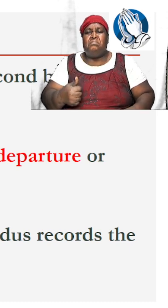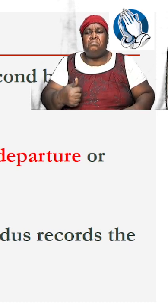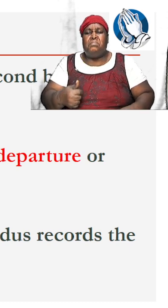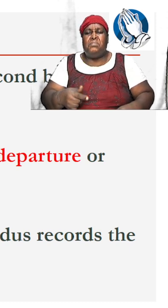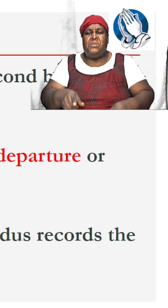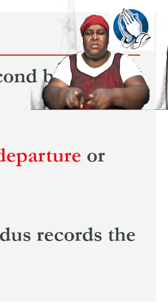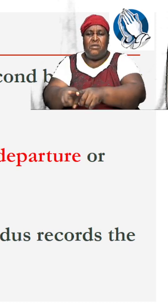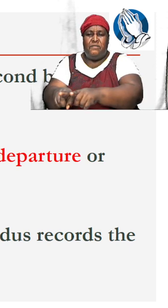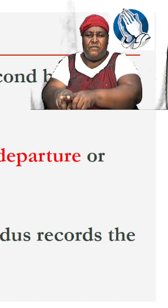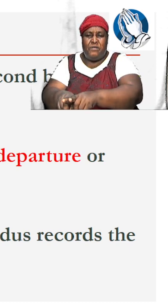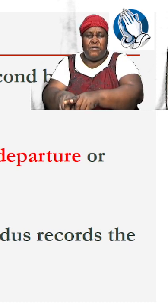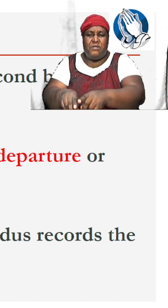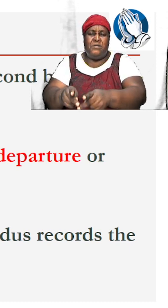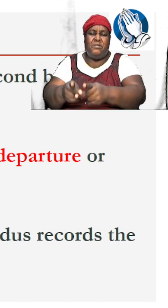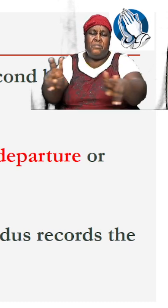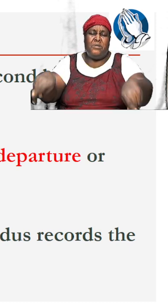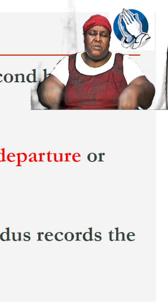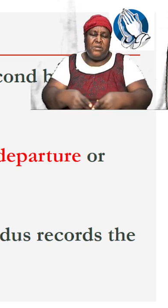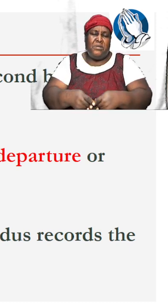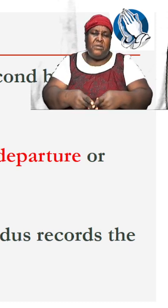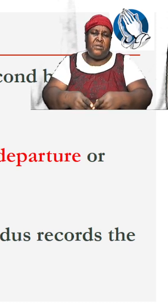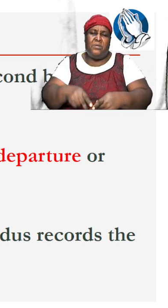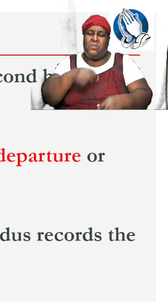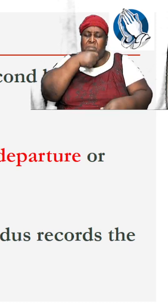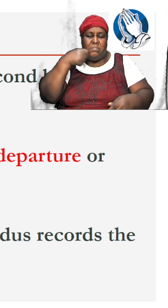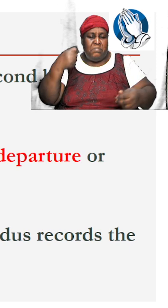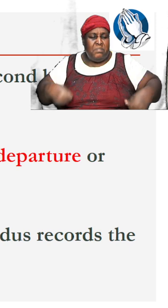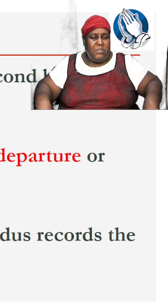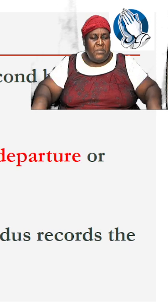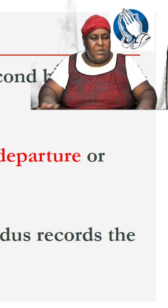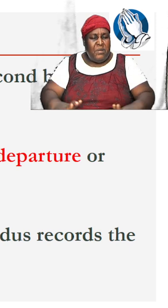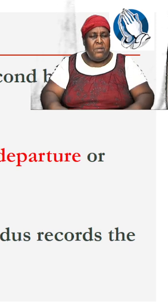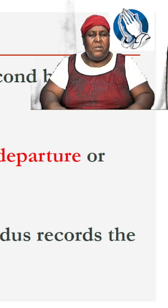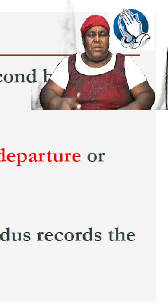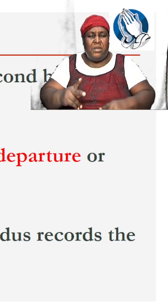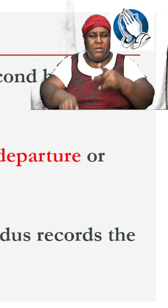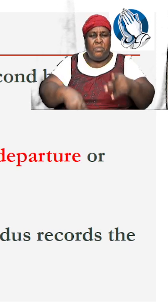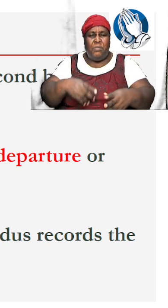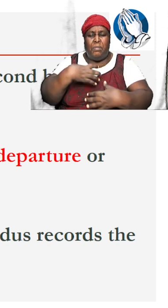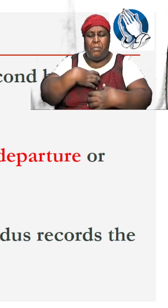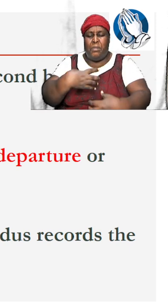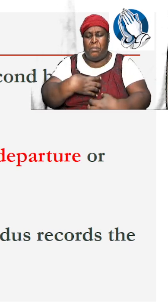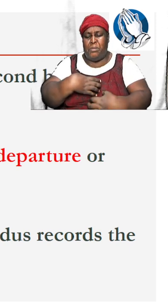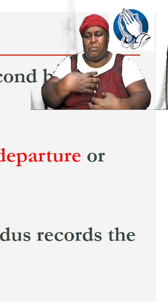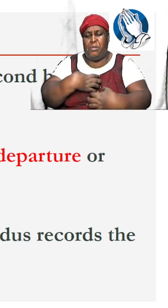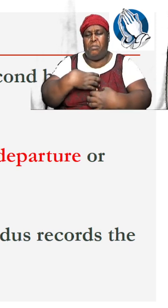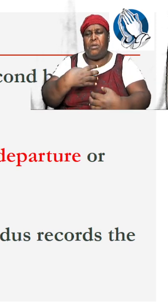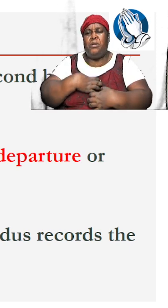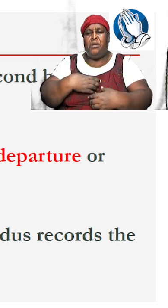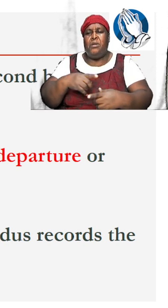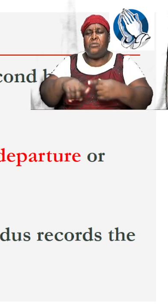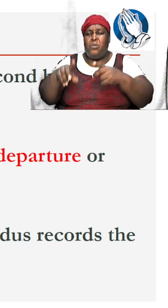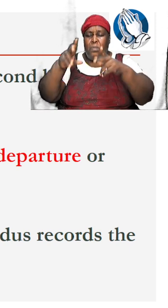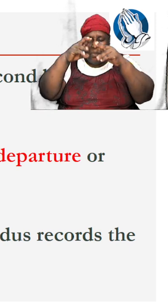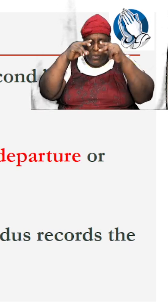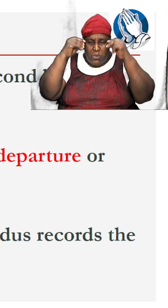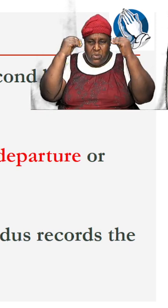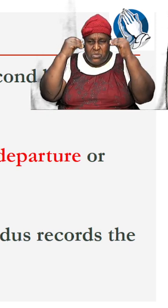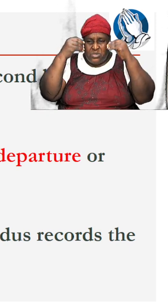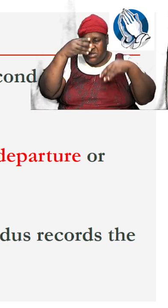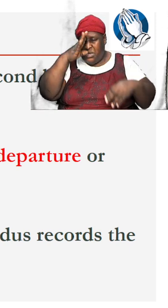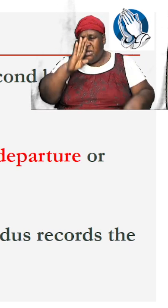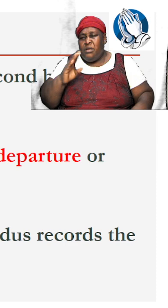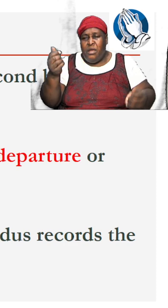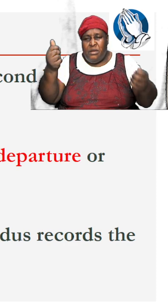at the wilderness of Sin. Praise God. And the people murmured, amen, to Moses, and God